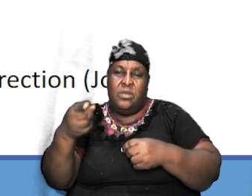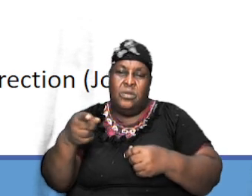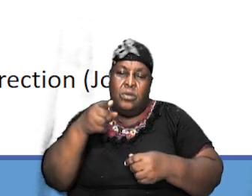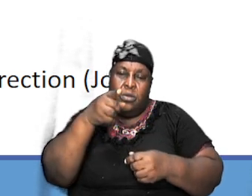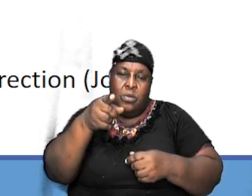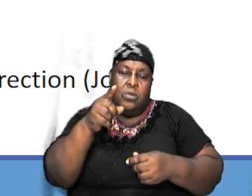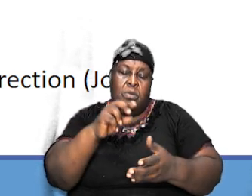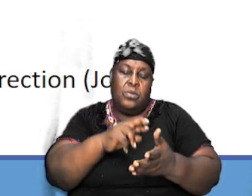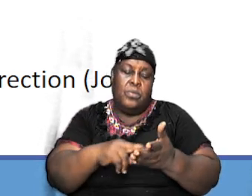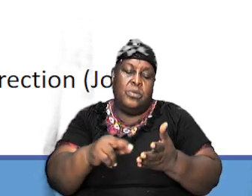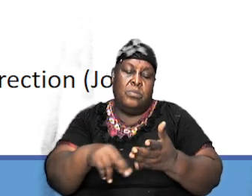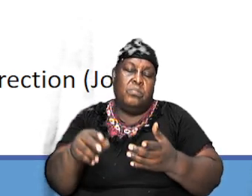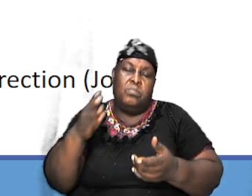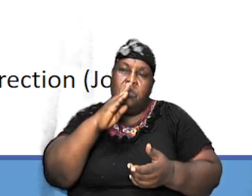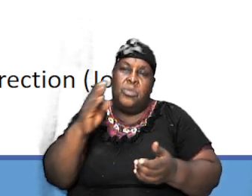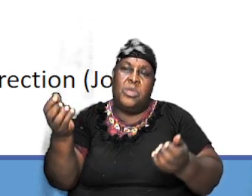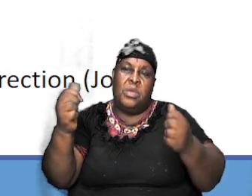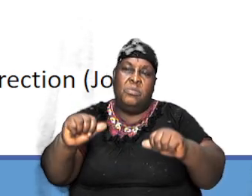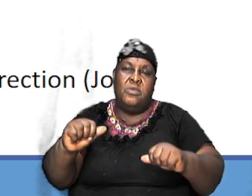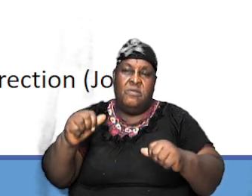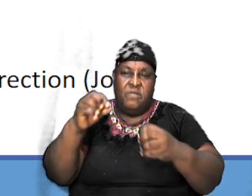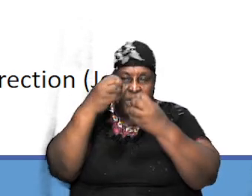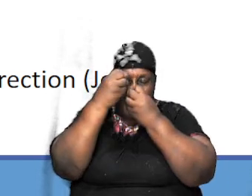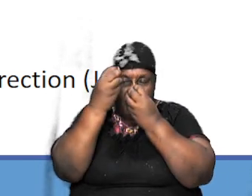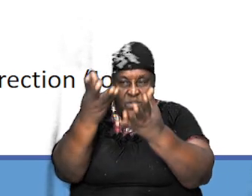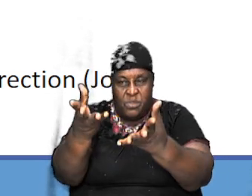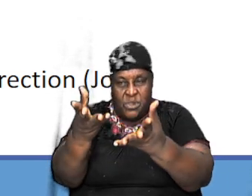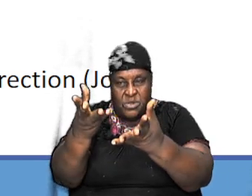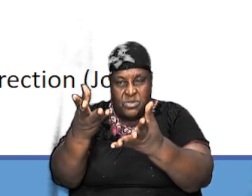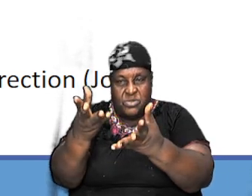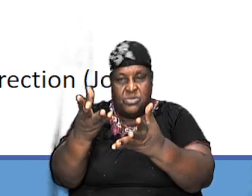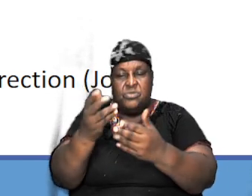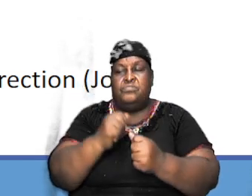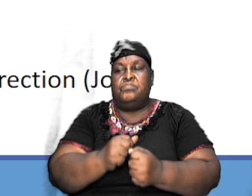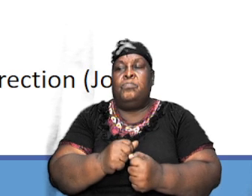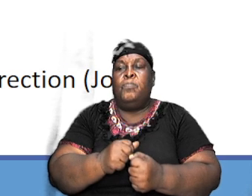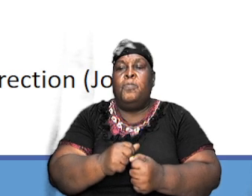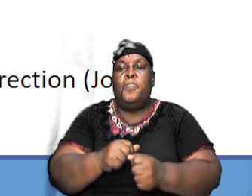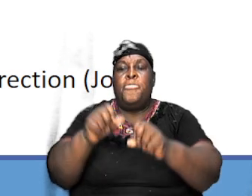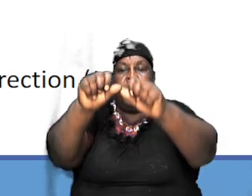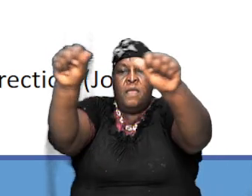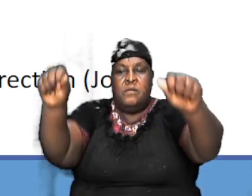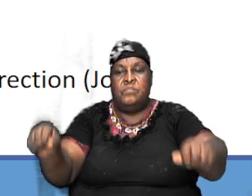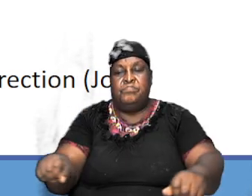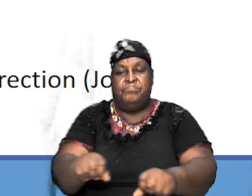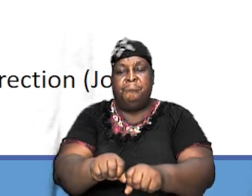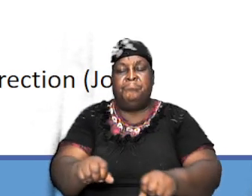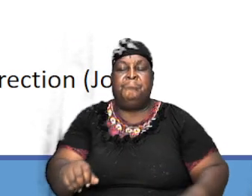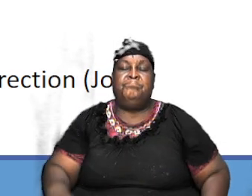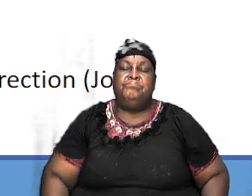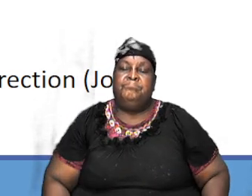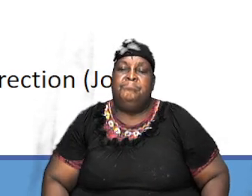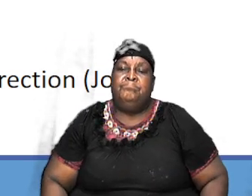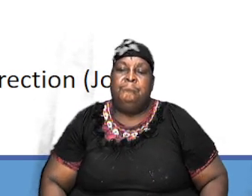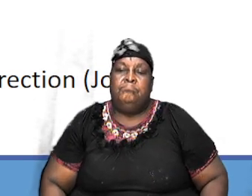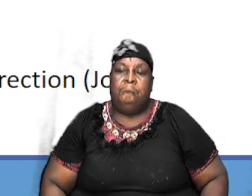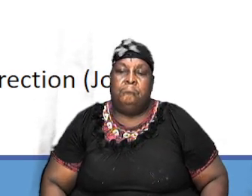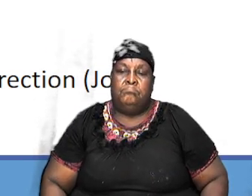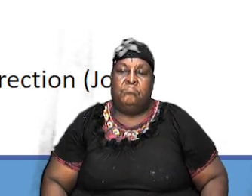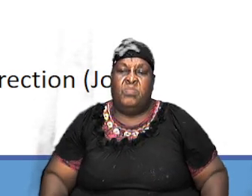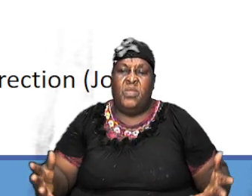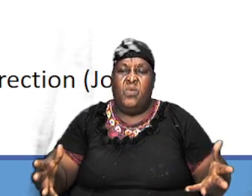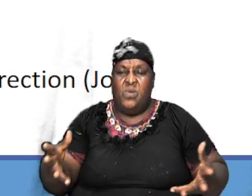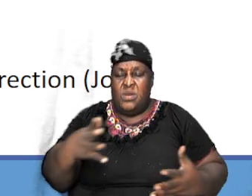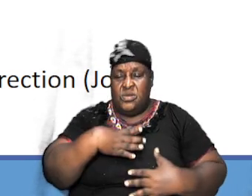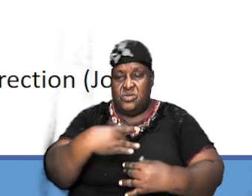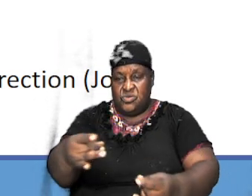able to find the information that was on those slides before, right? But what is interesting